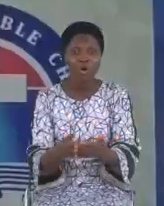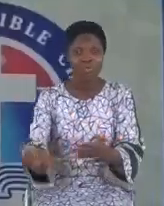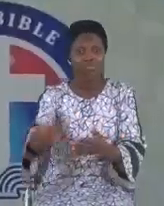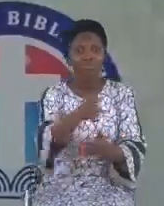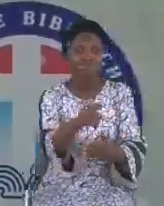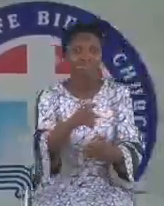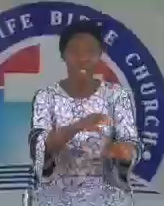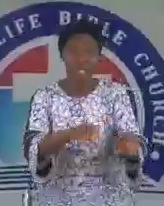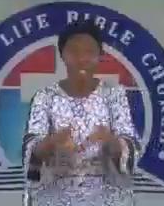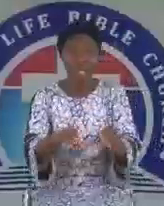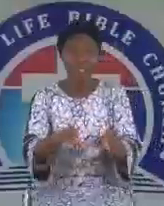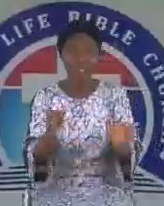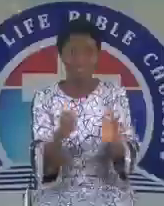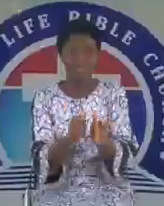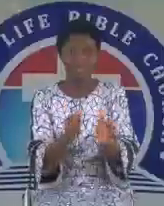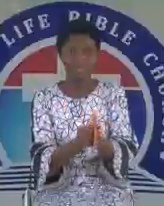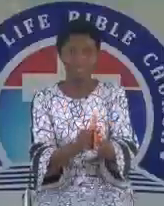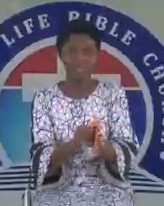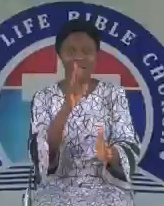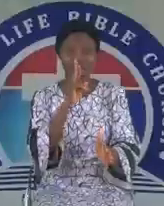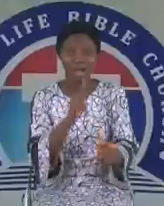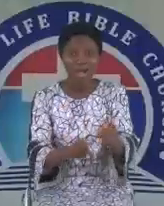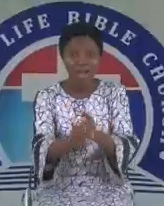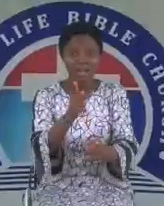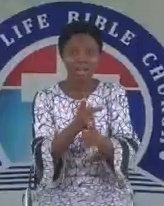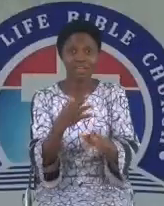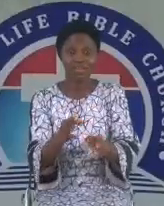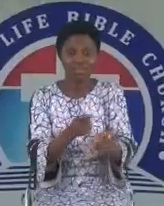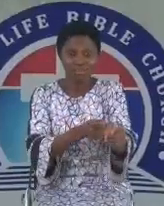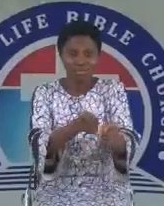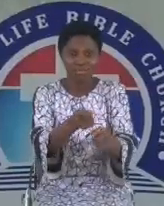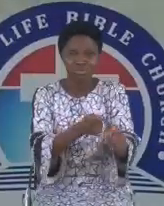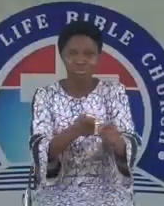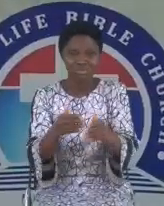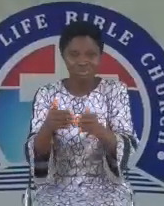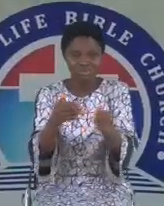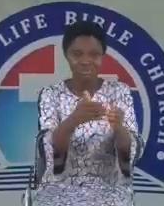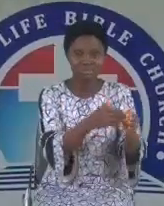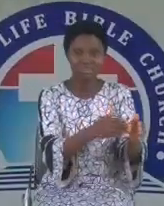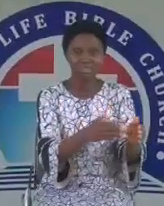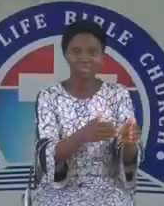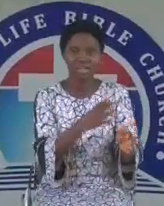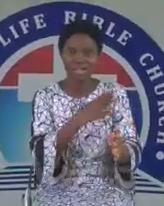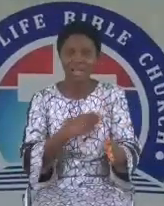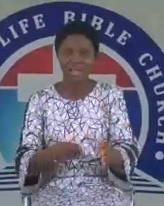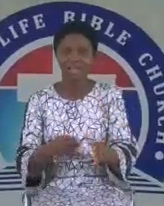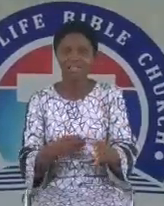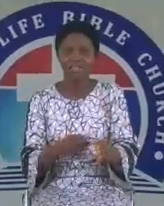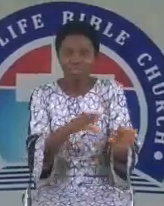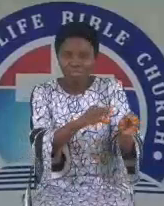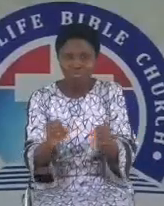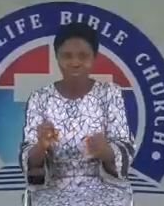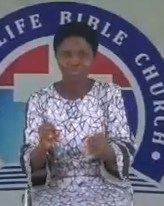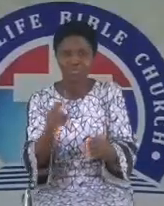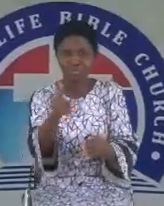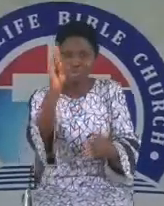that are kind of controlled and directed and instigated by the devil, you